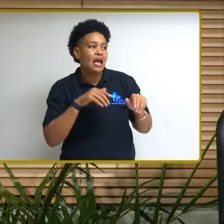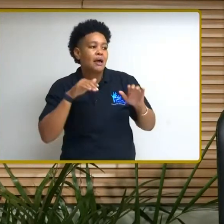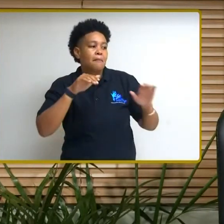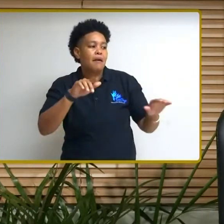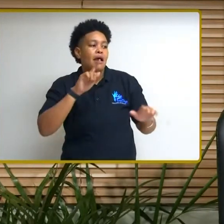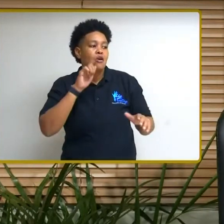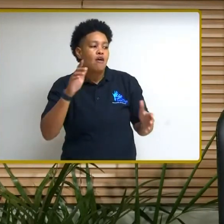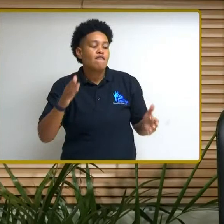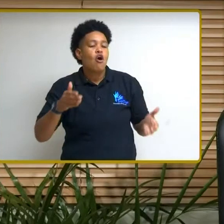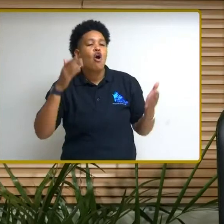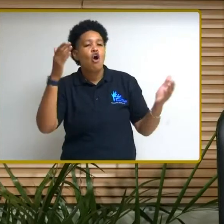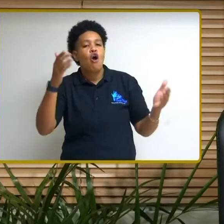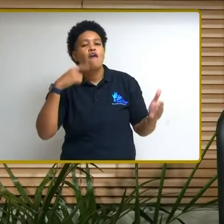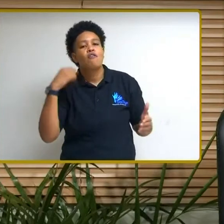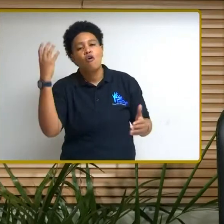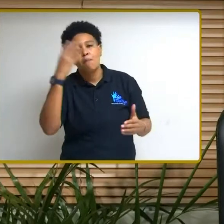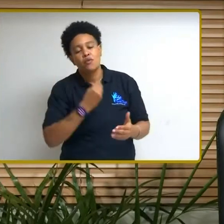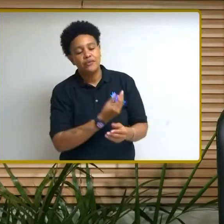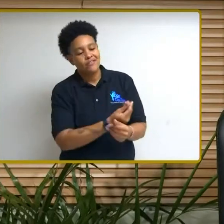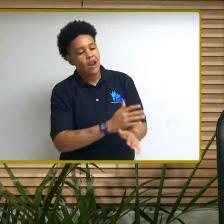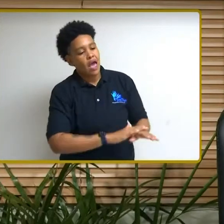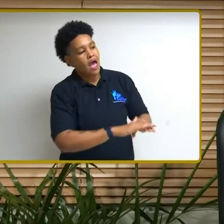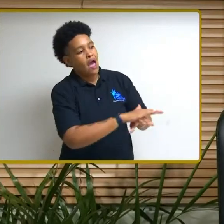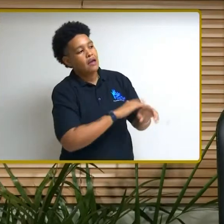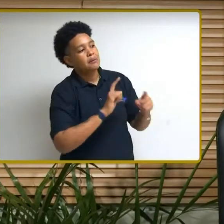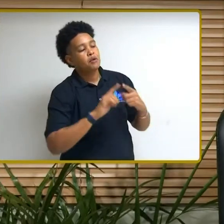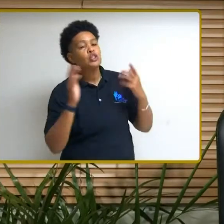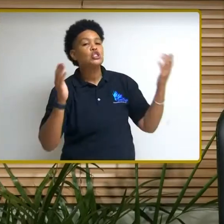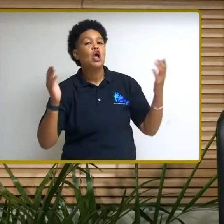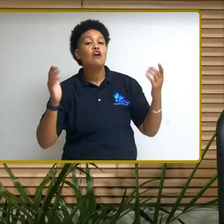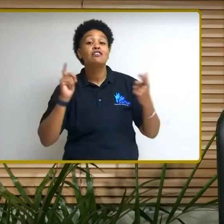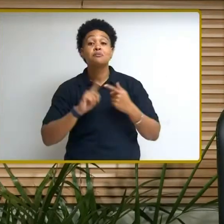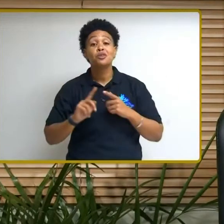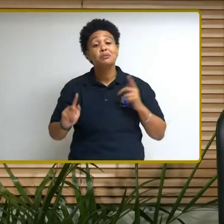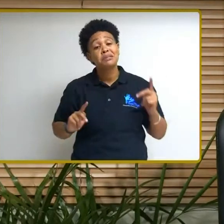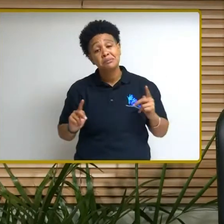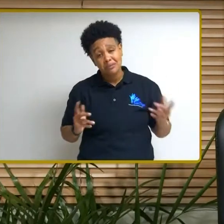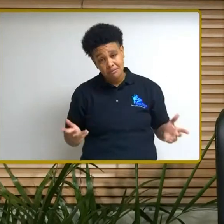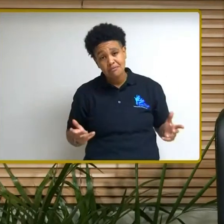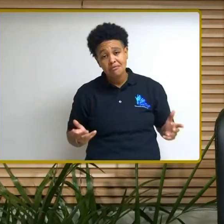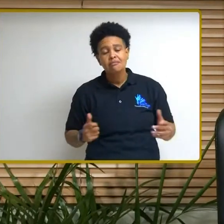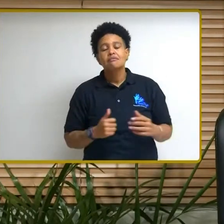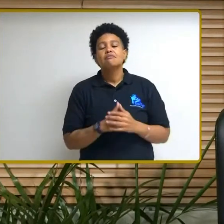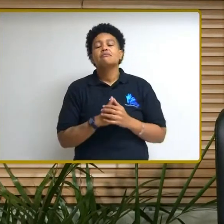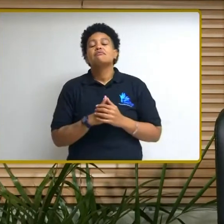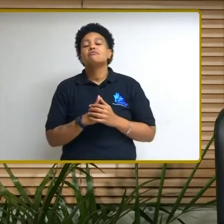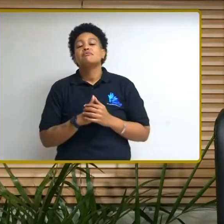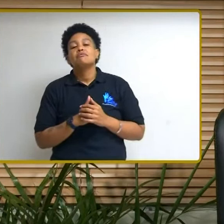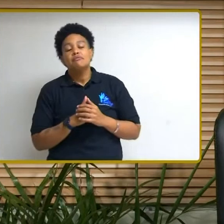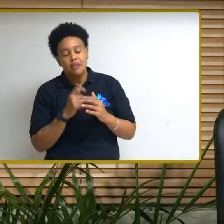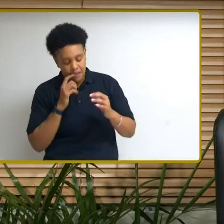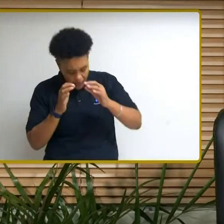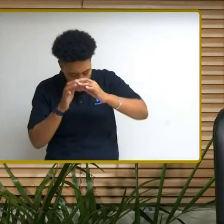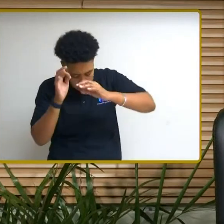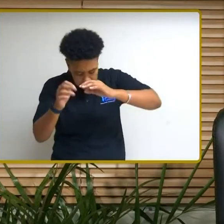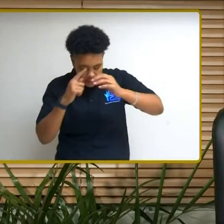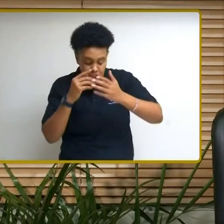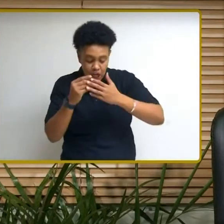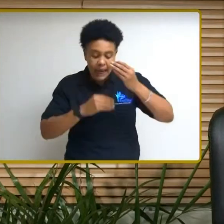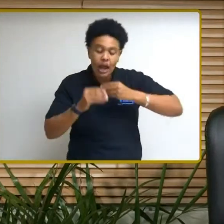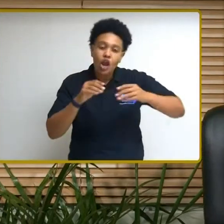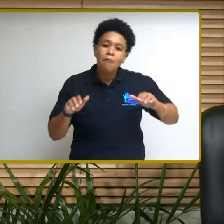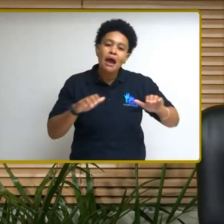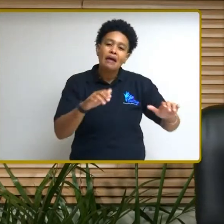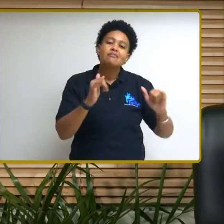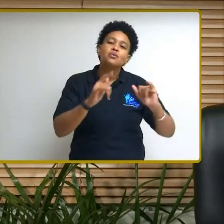of offering our beautiful land and services and people, and by extension, the economic